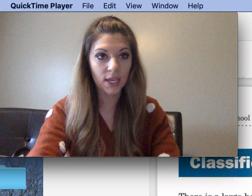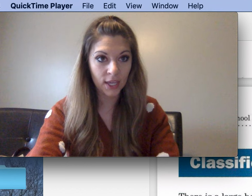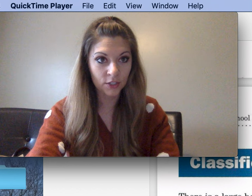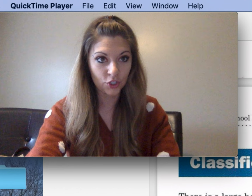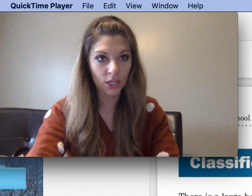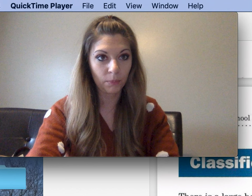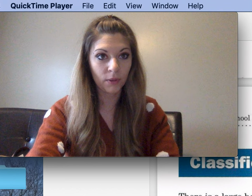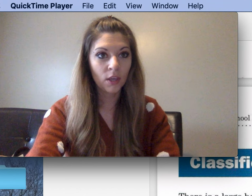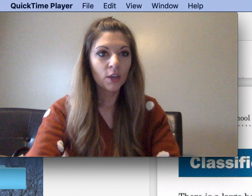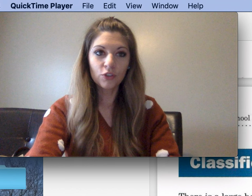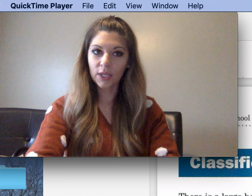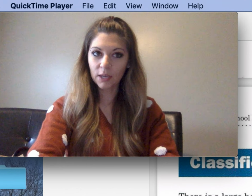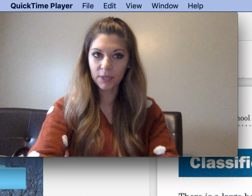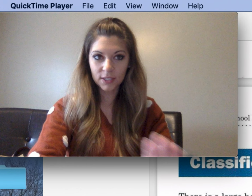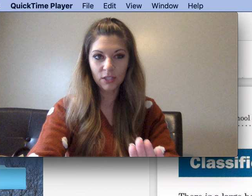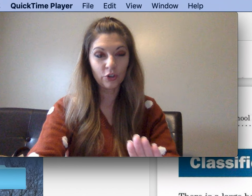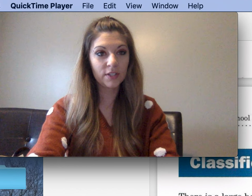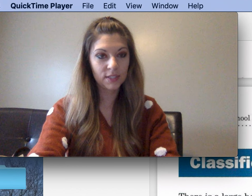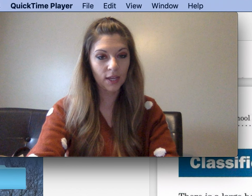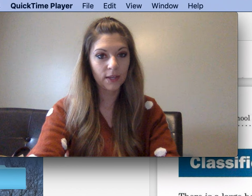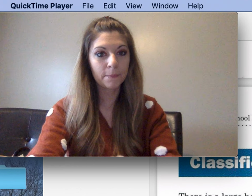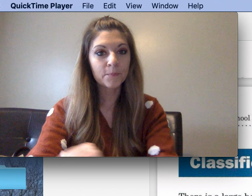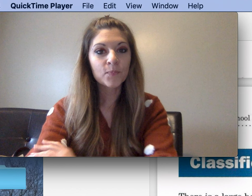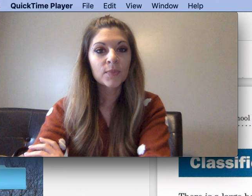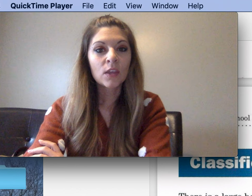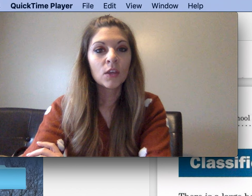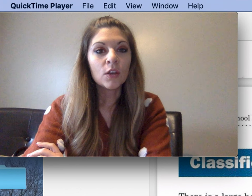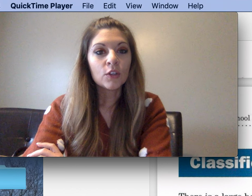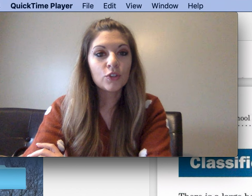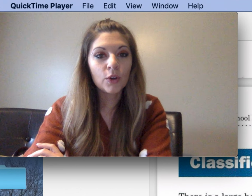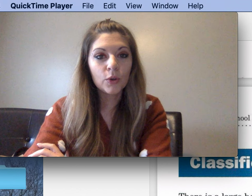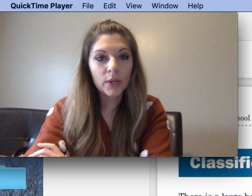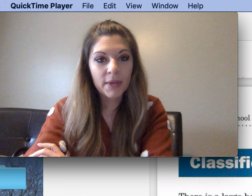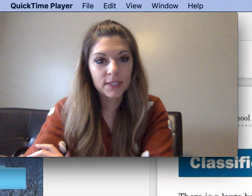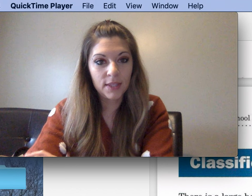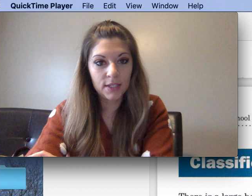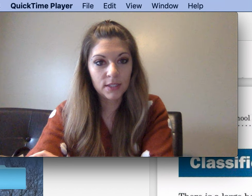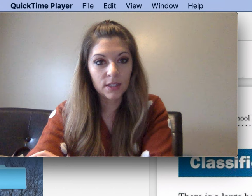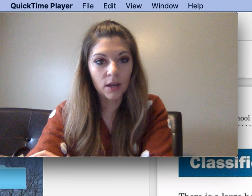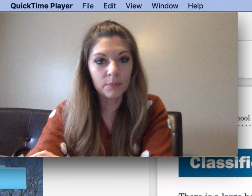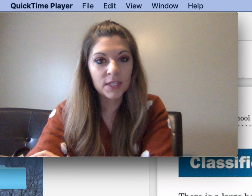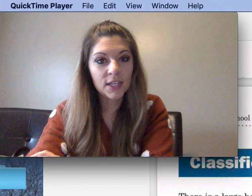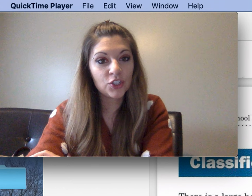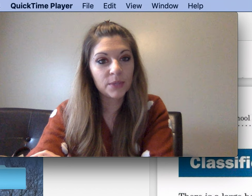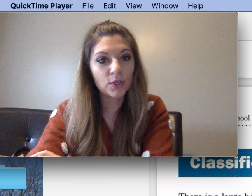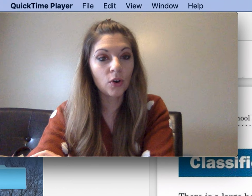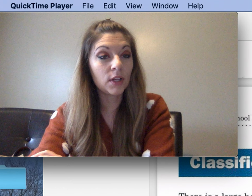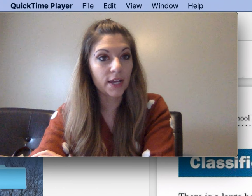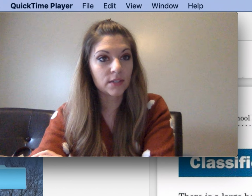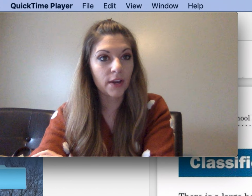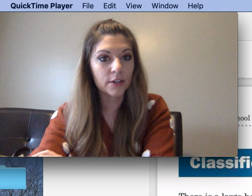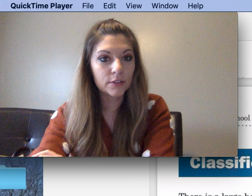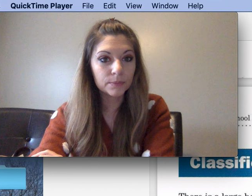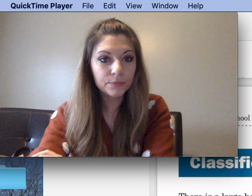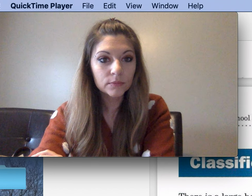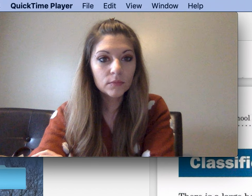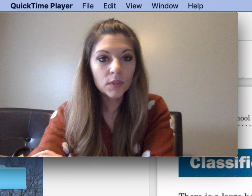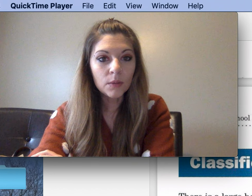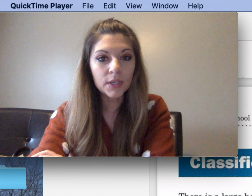it, the hand shape. So it can't be considered a sign. So going back to this, these hand shapes are called